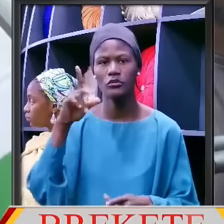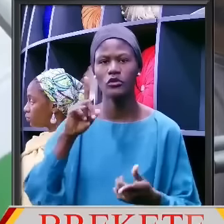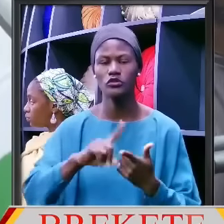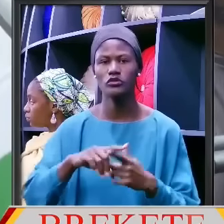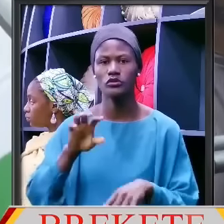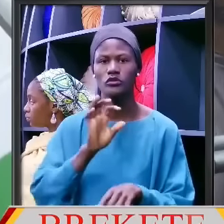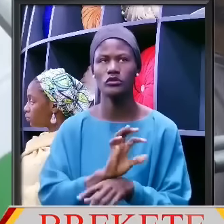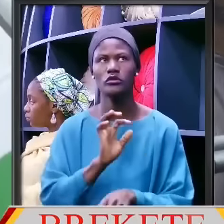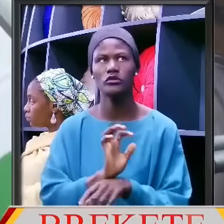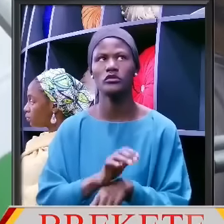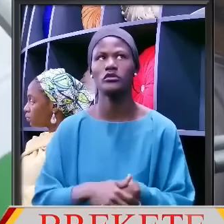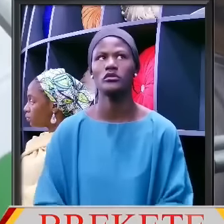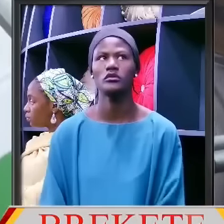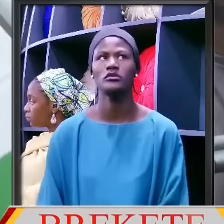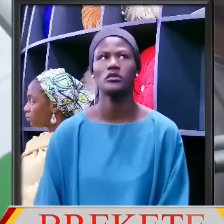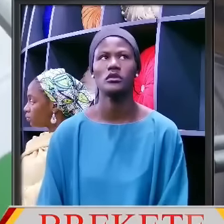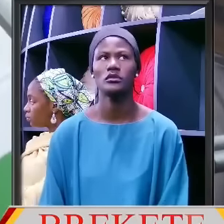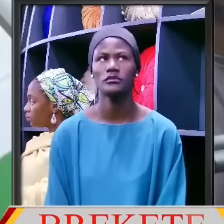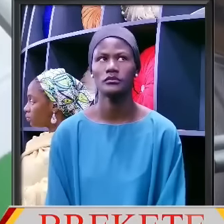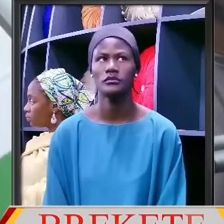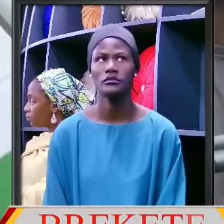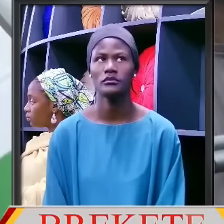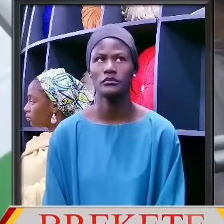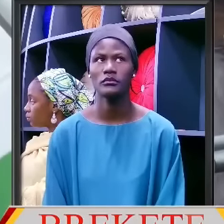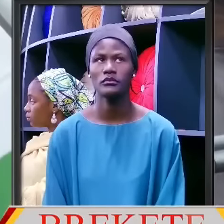You know, I